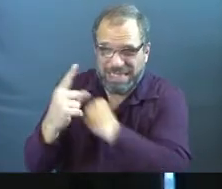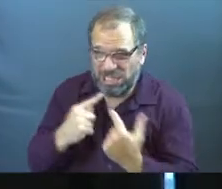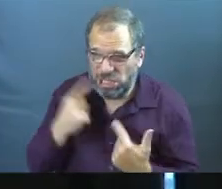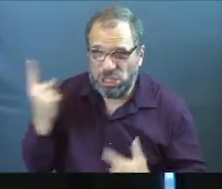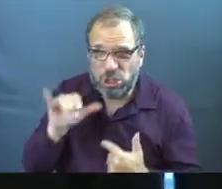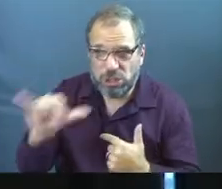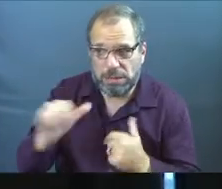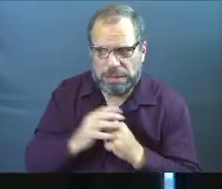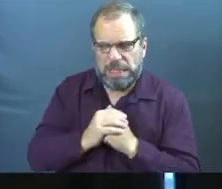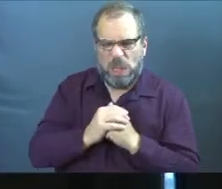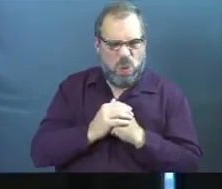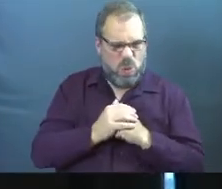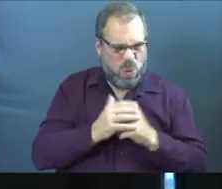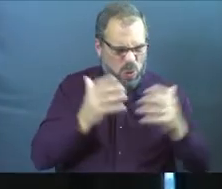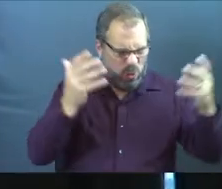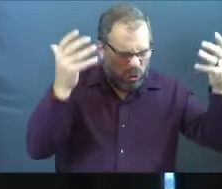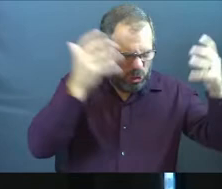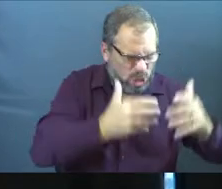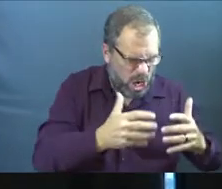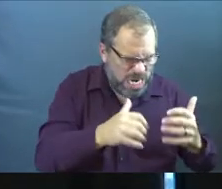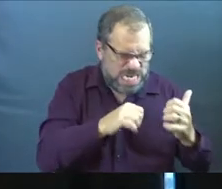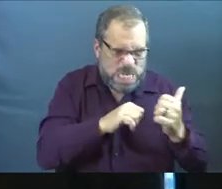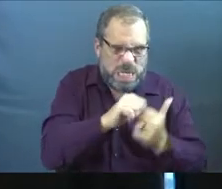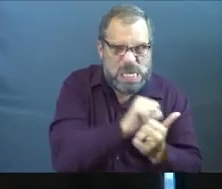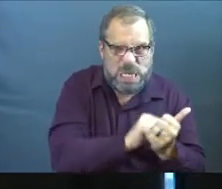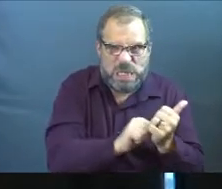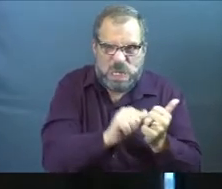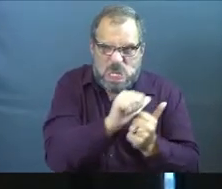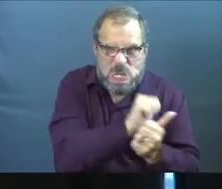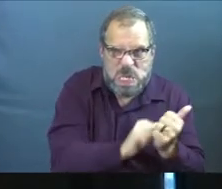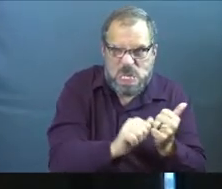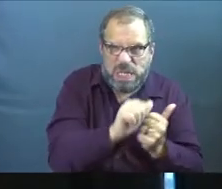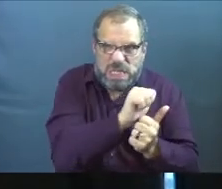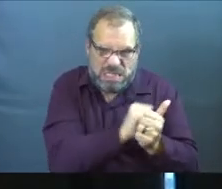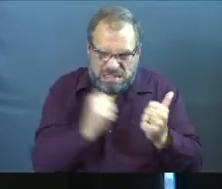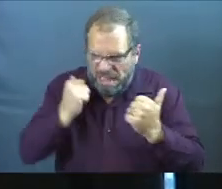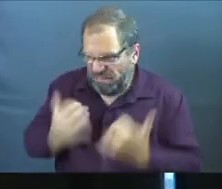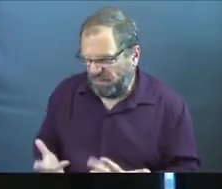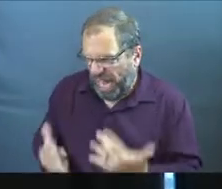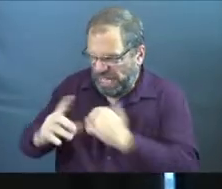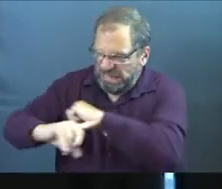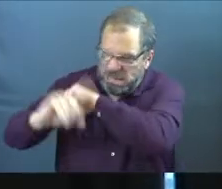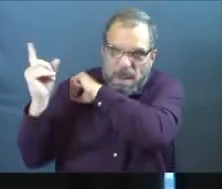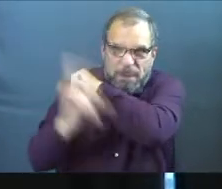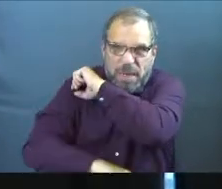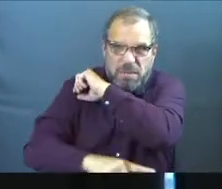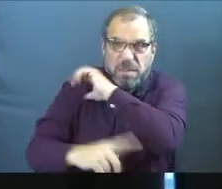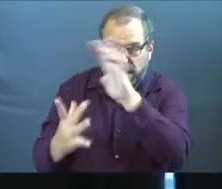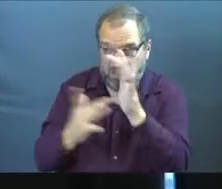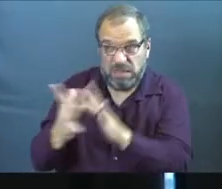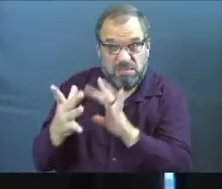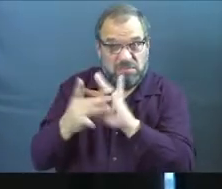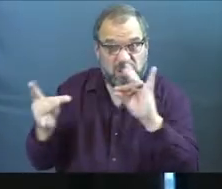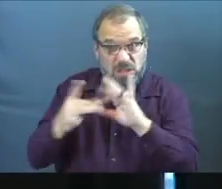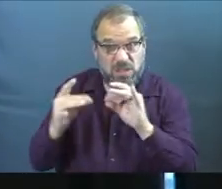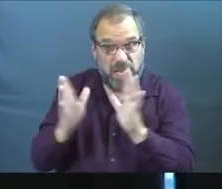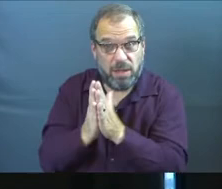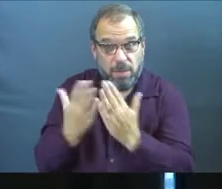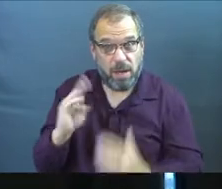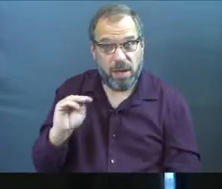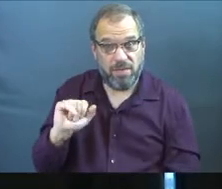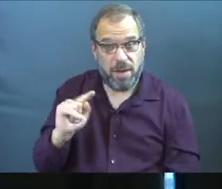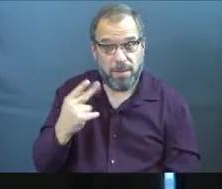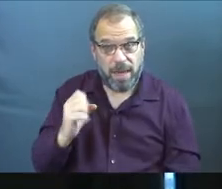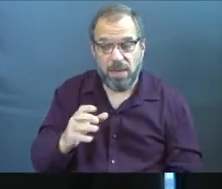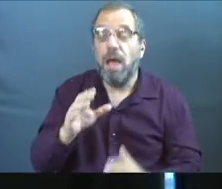we get a really dark and dangerous and fiery punishment from Jesus and Matthew in regards to what hell